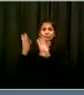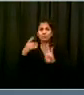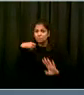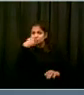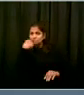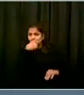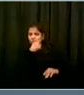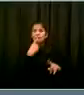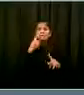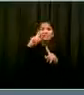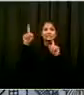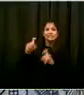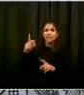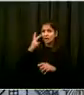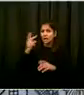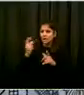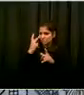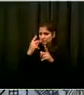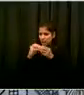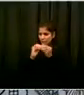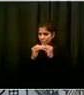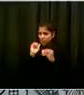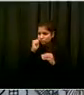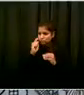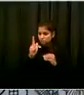concerned. Go ahead, Andrew.